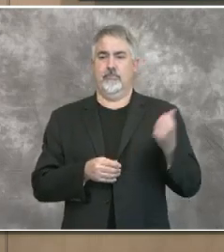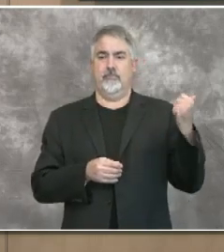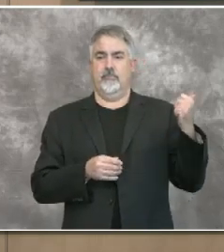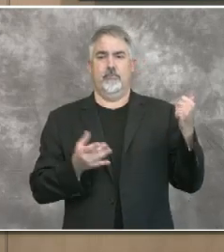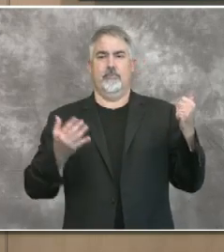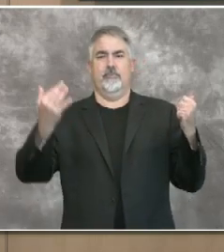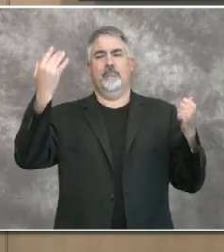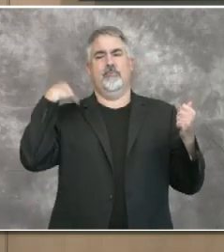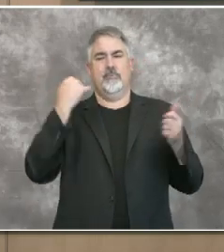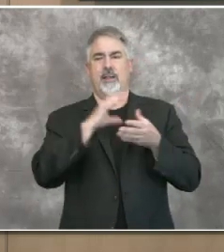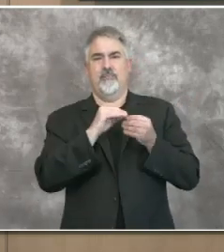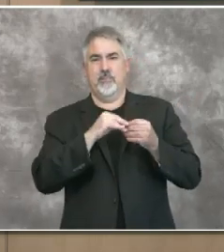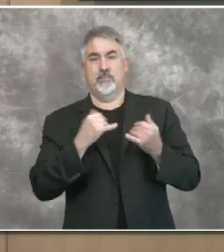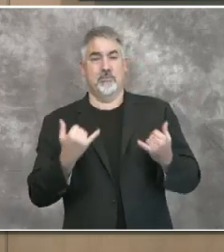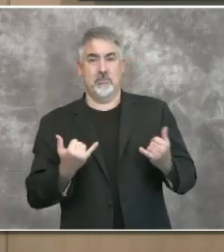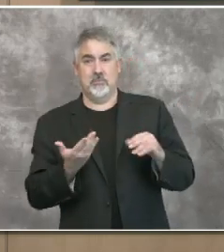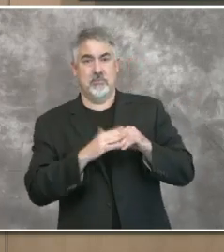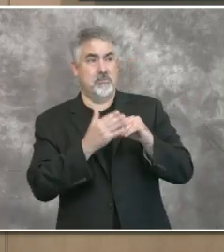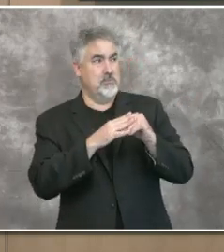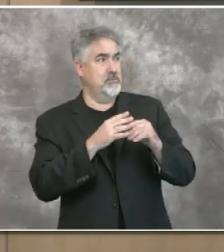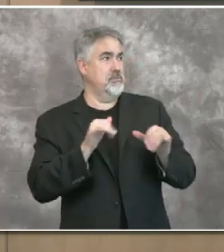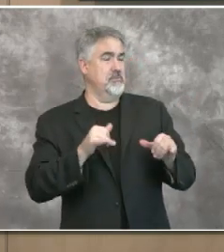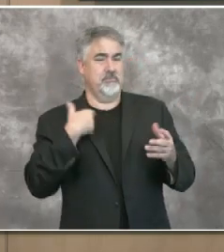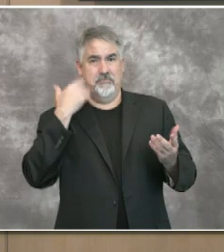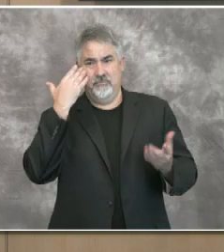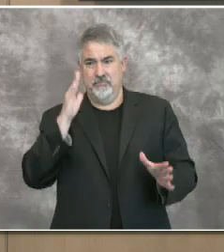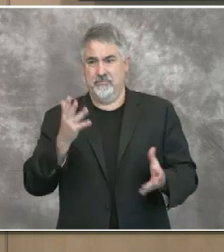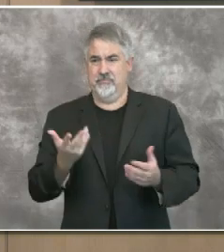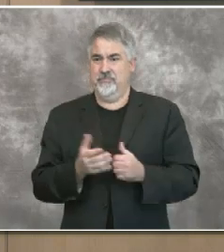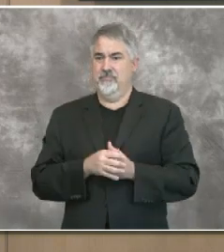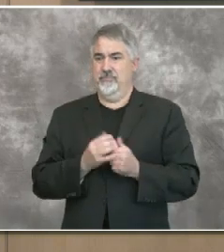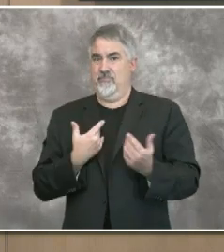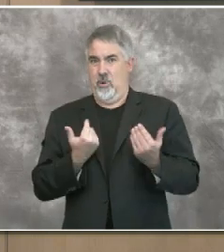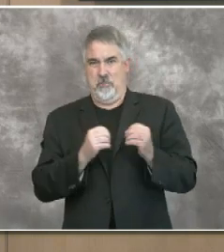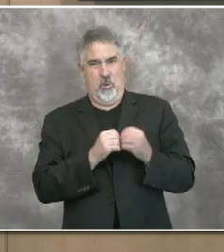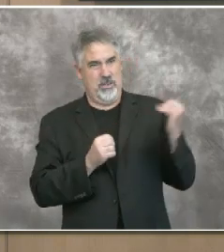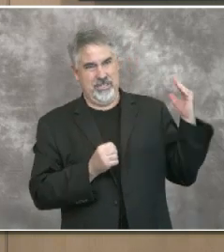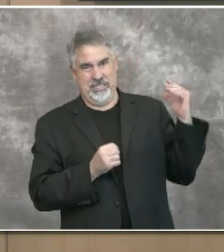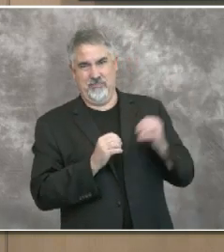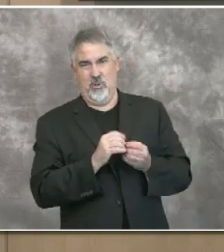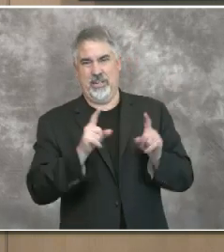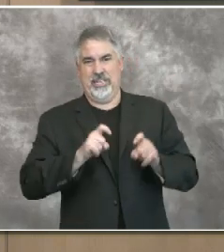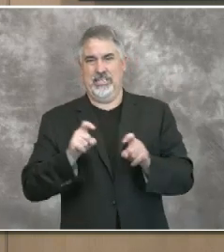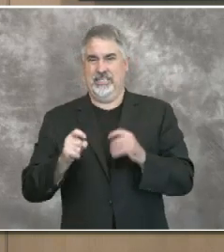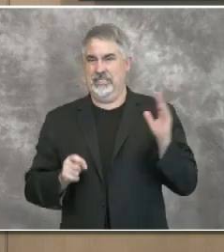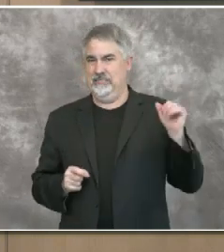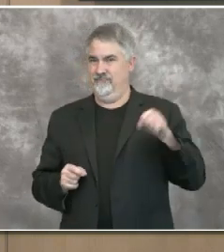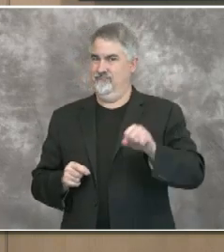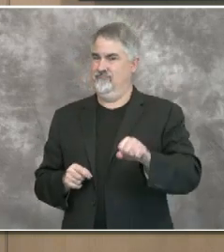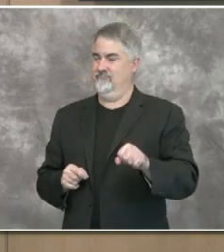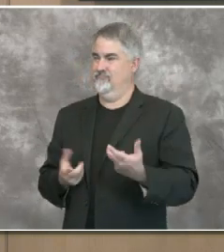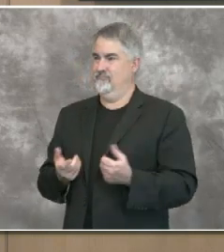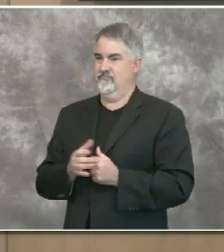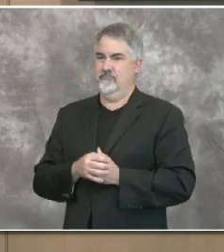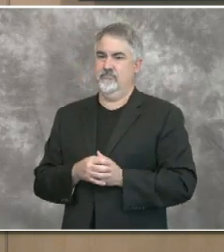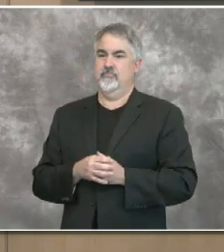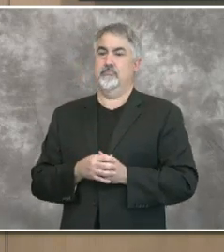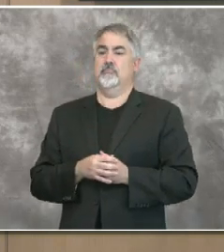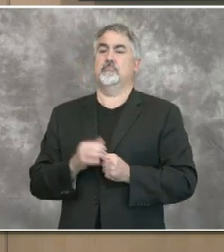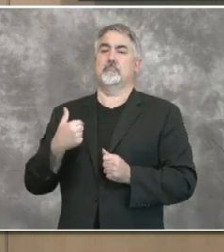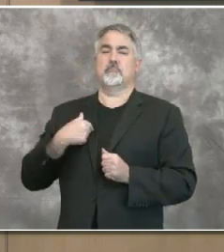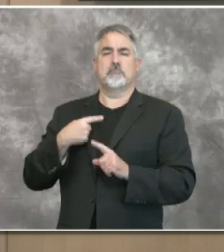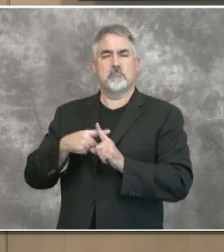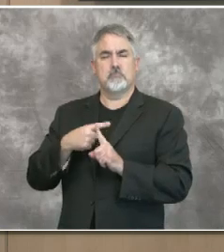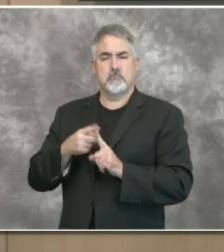ground here in San Diego as quickly as we expected or liked. So I'm cautiously optimistic that